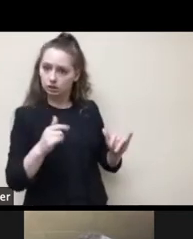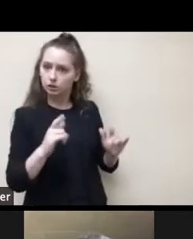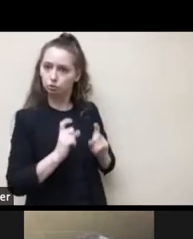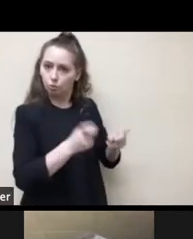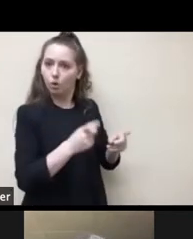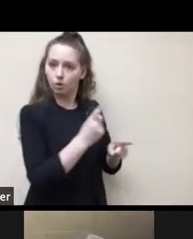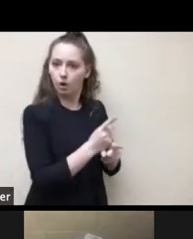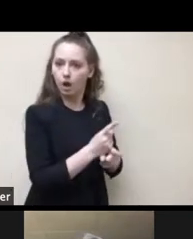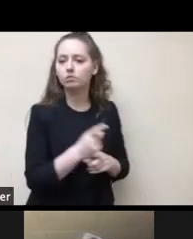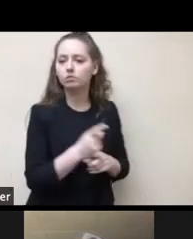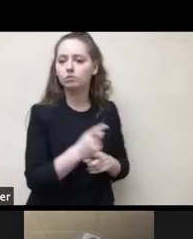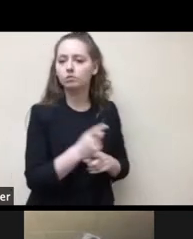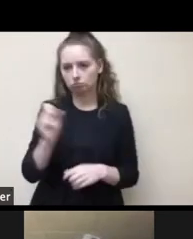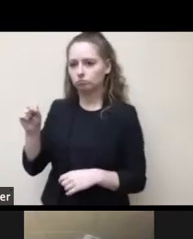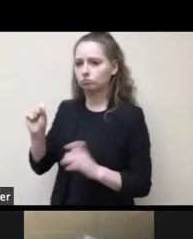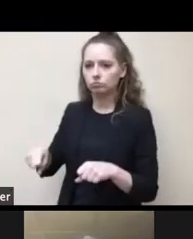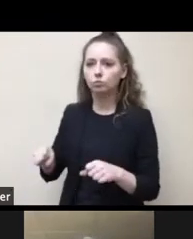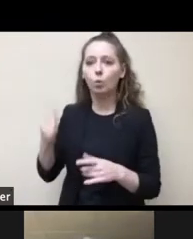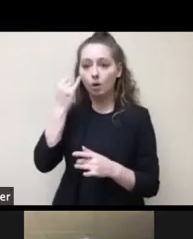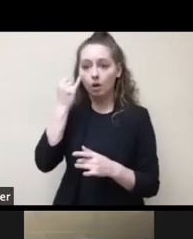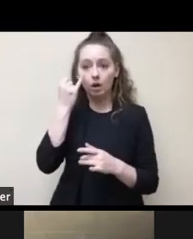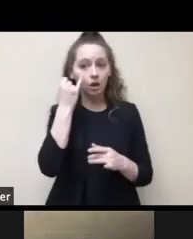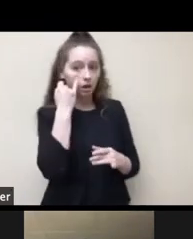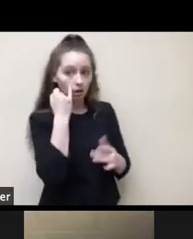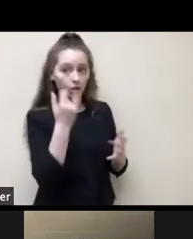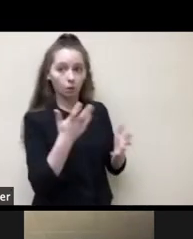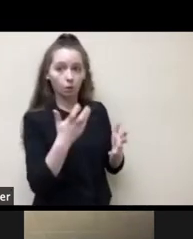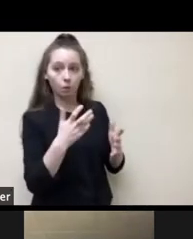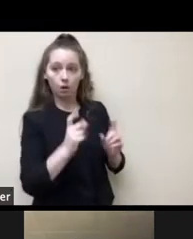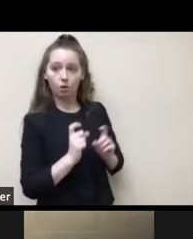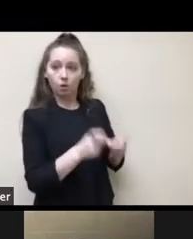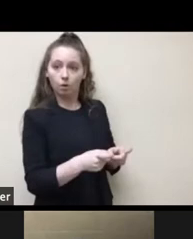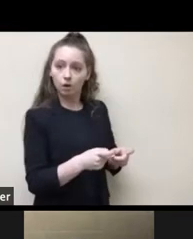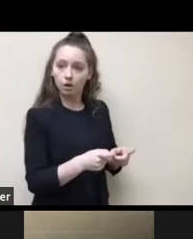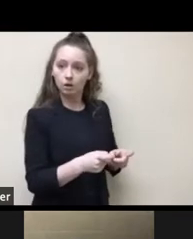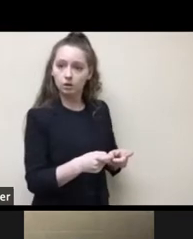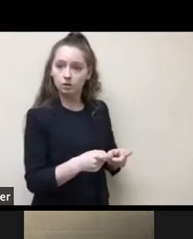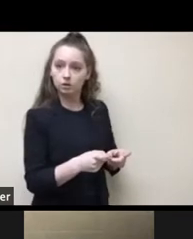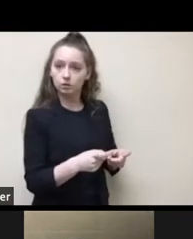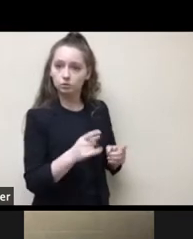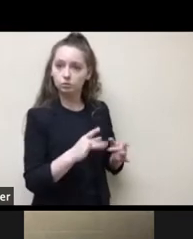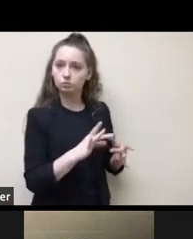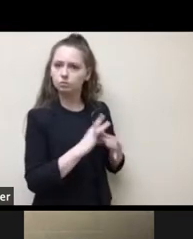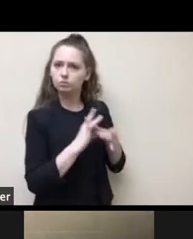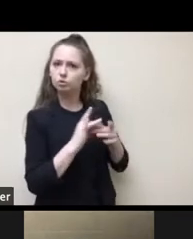So if they want to donate, they would donate. Right now, we've been coordinating through the Central Firehouse still.